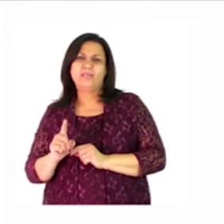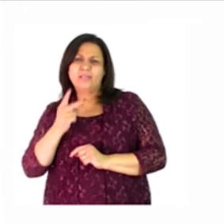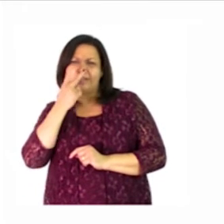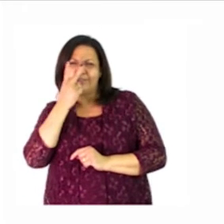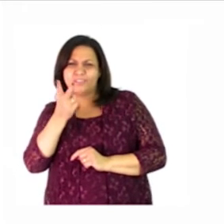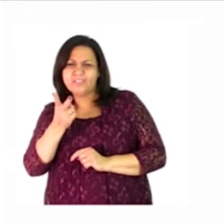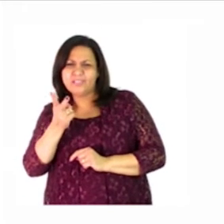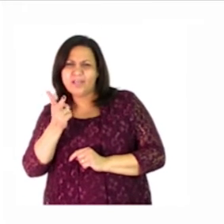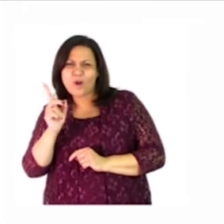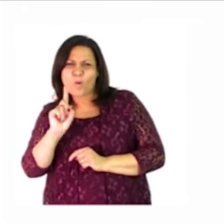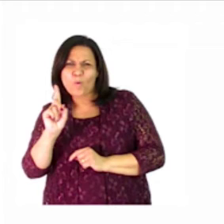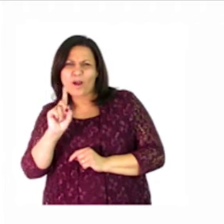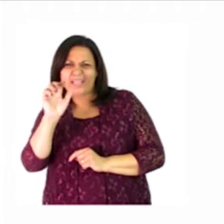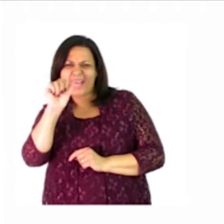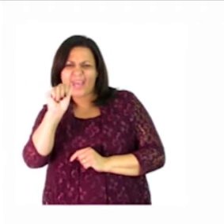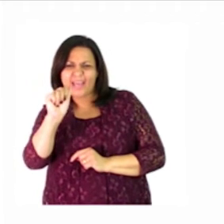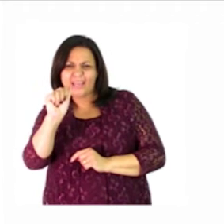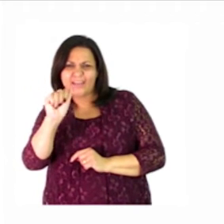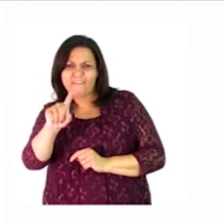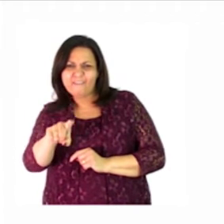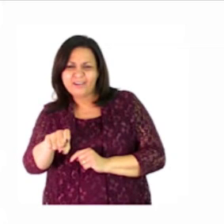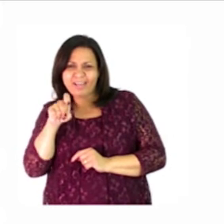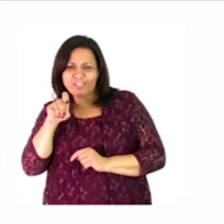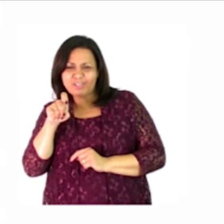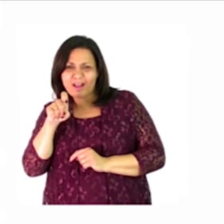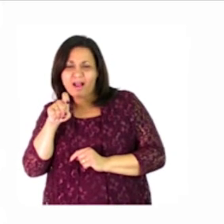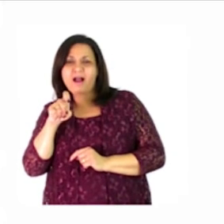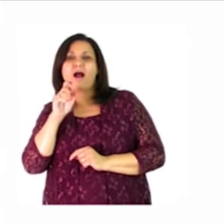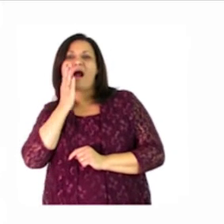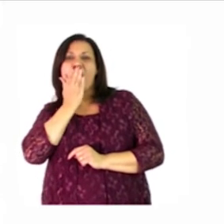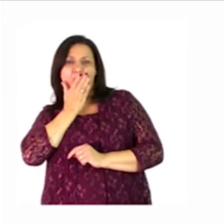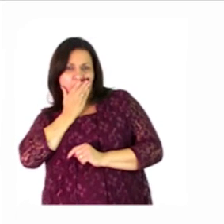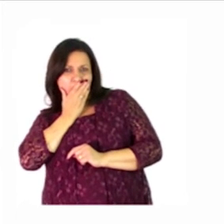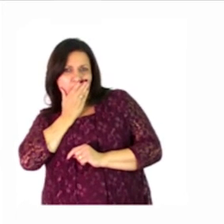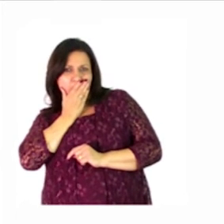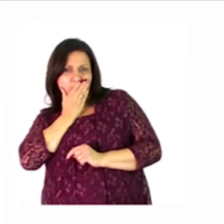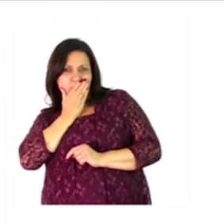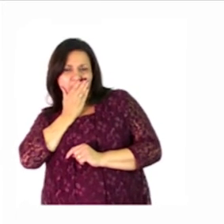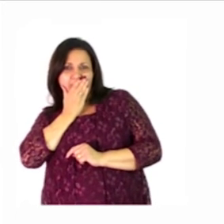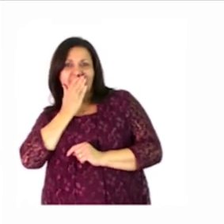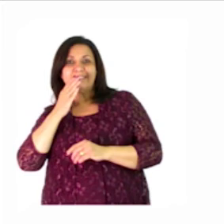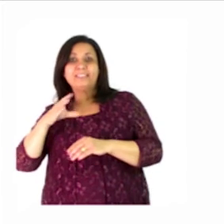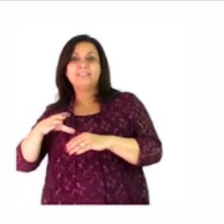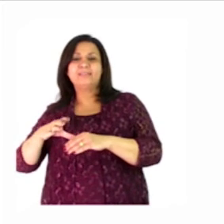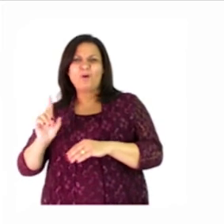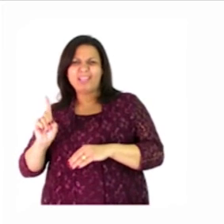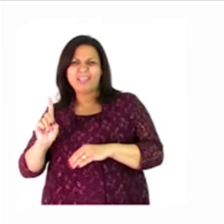see what Andy is going to catch? What will he catch?